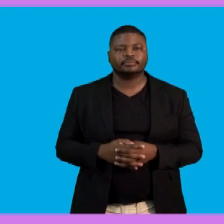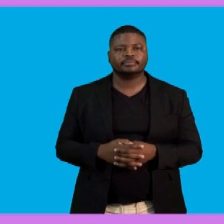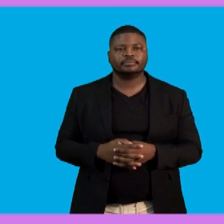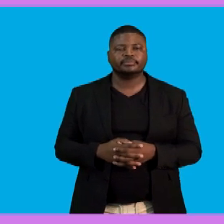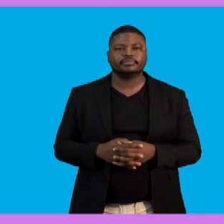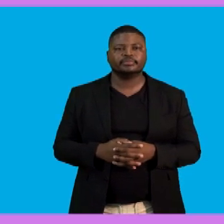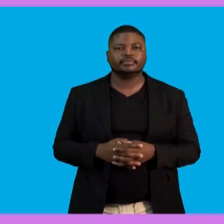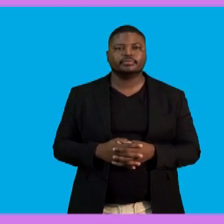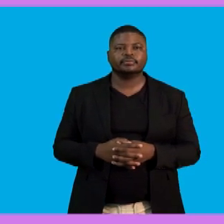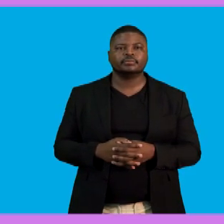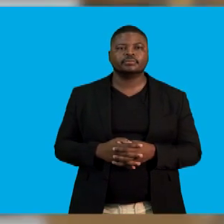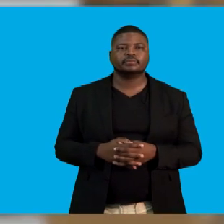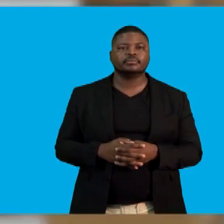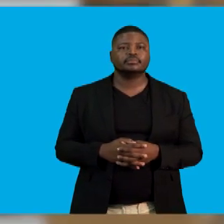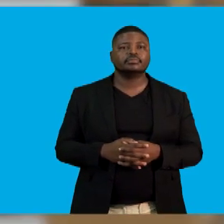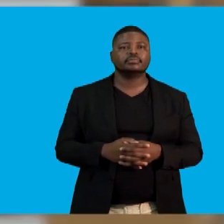kilograms.